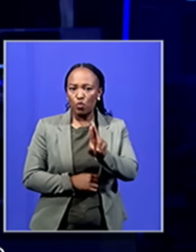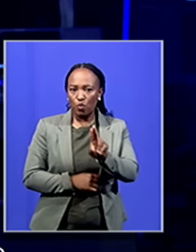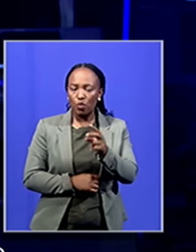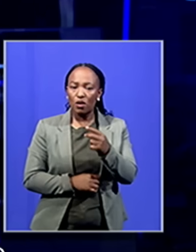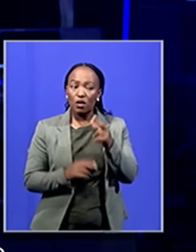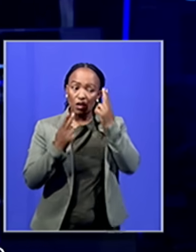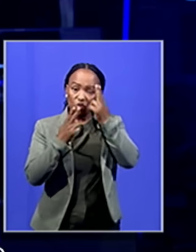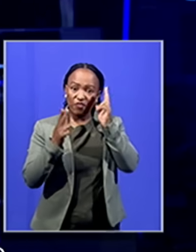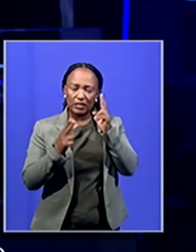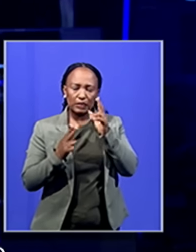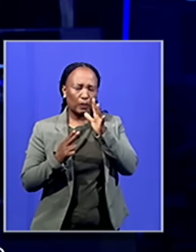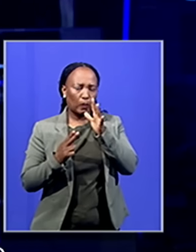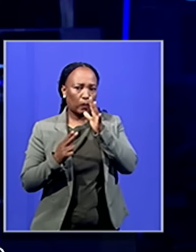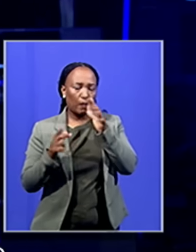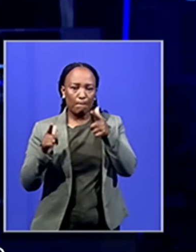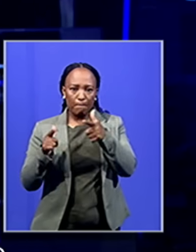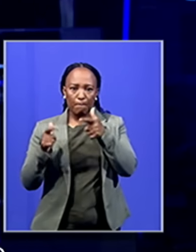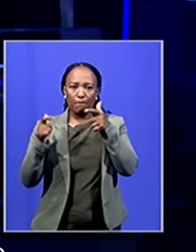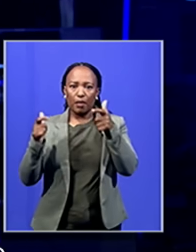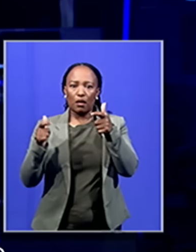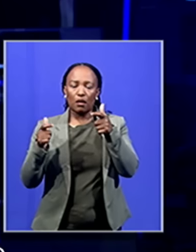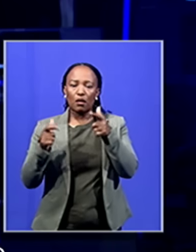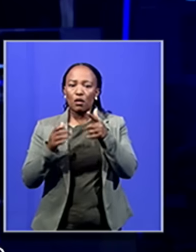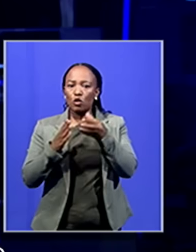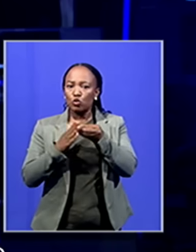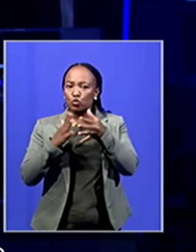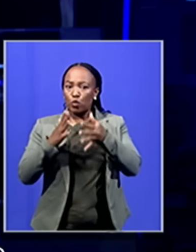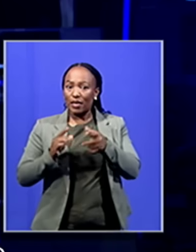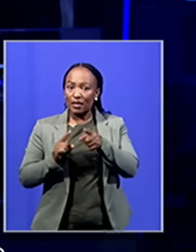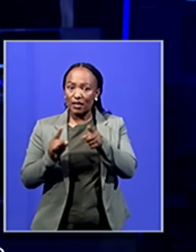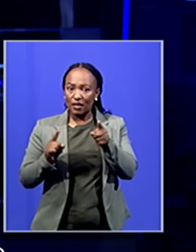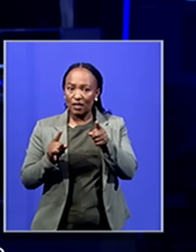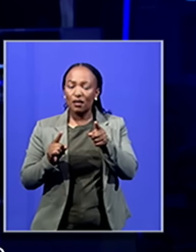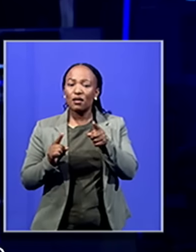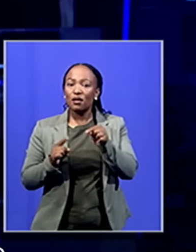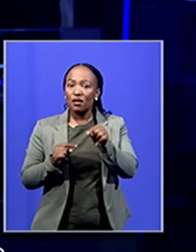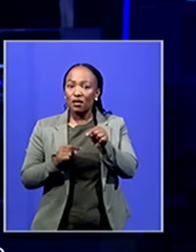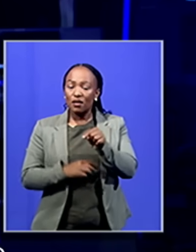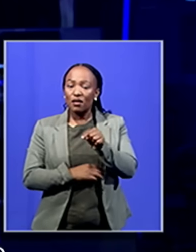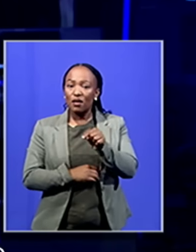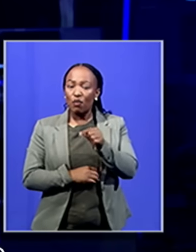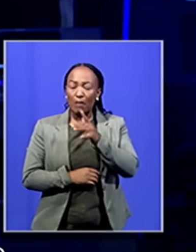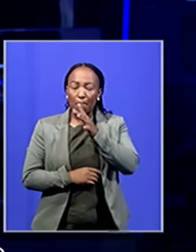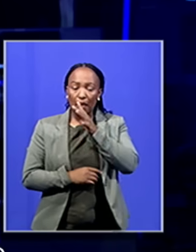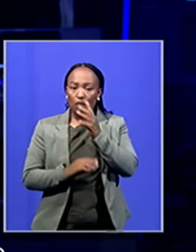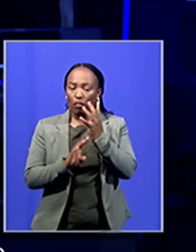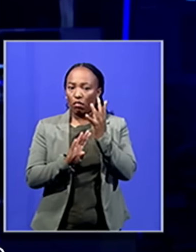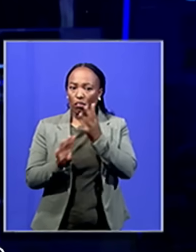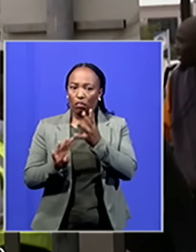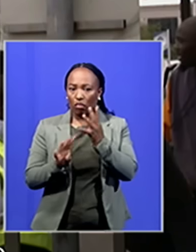enngwe ya di-university tse kgolo naheng ka baithuti ba fetang dikete tse 55.